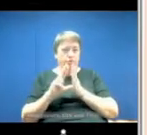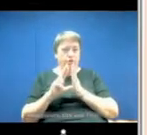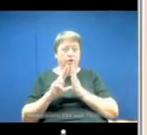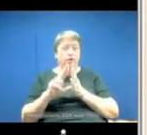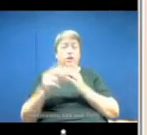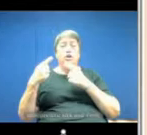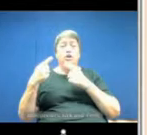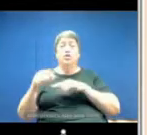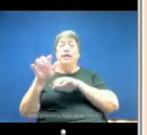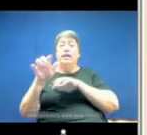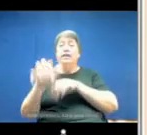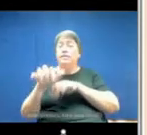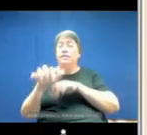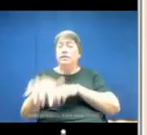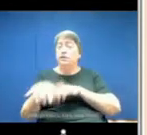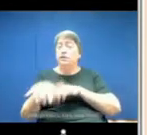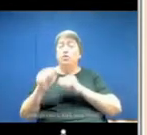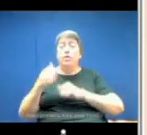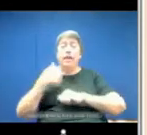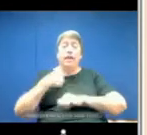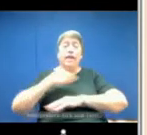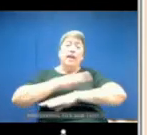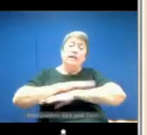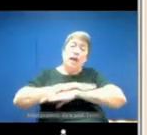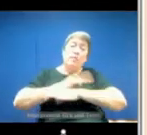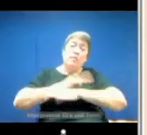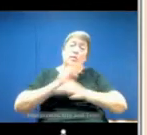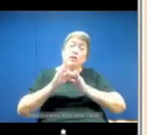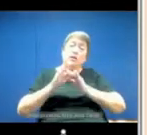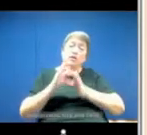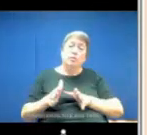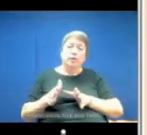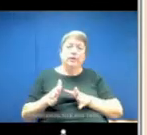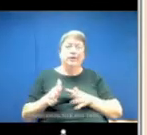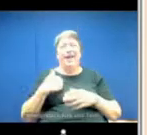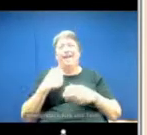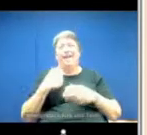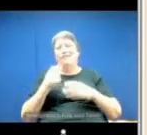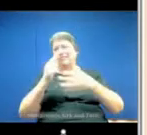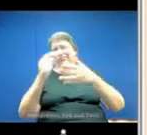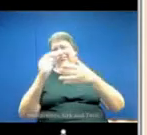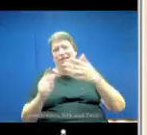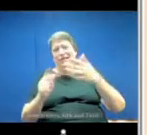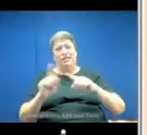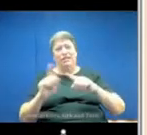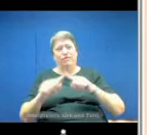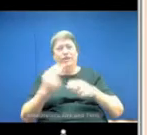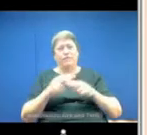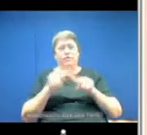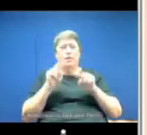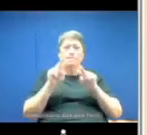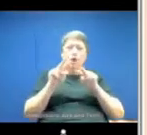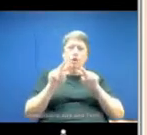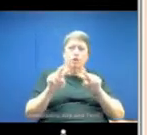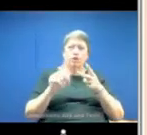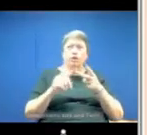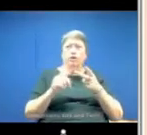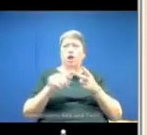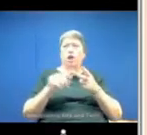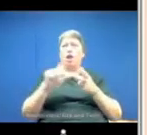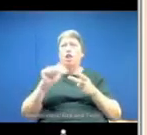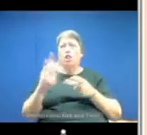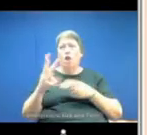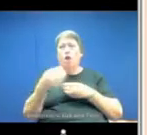can always be a table interpreter. It goes by many different names: the monitor, law office interpreter,